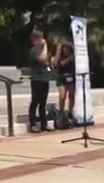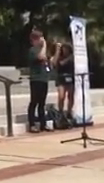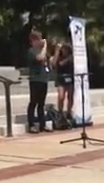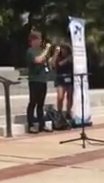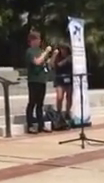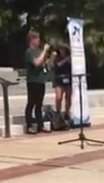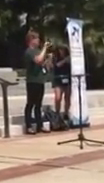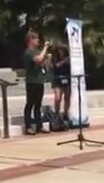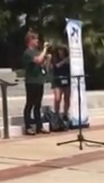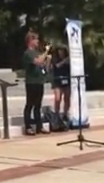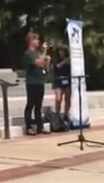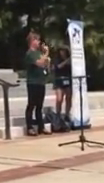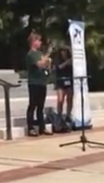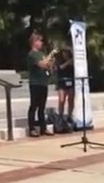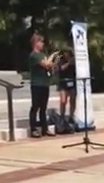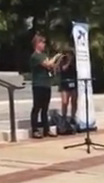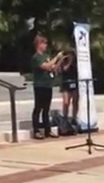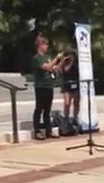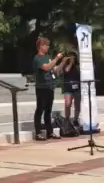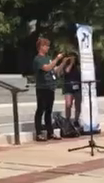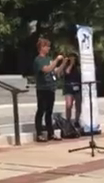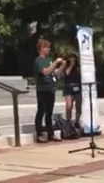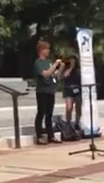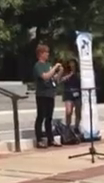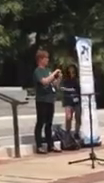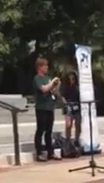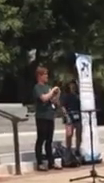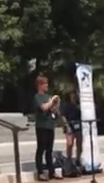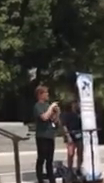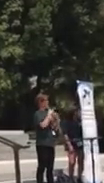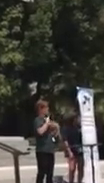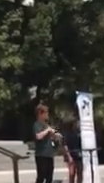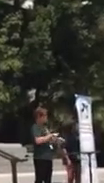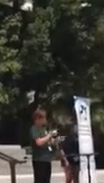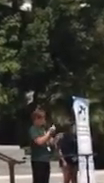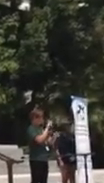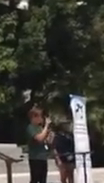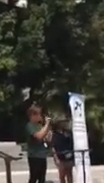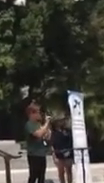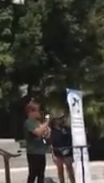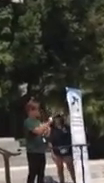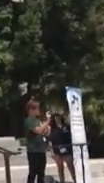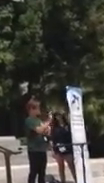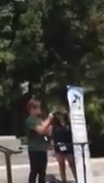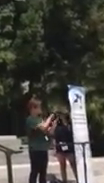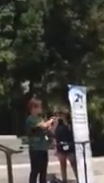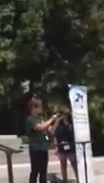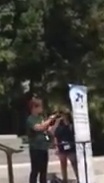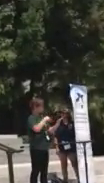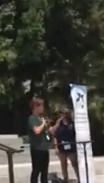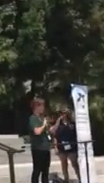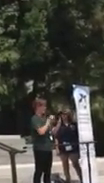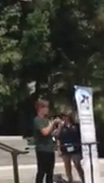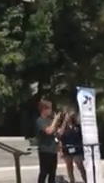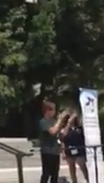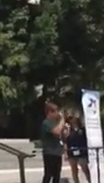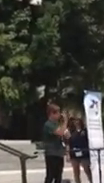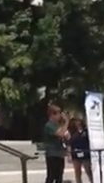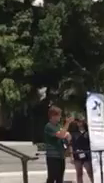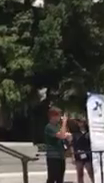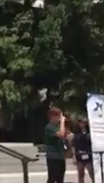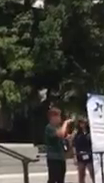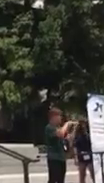History Week. During Disability History Week, we provide presentations to